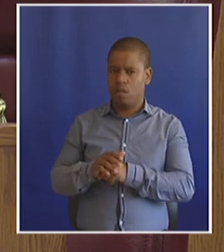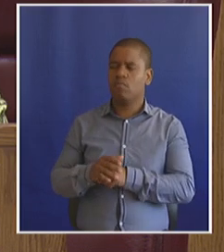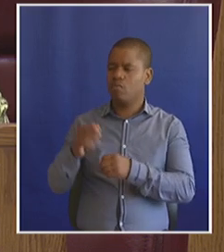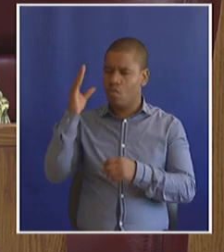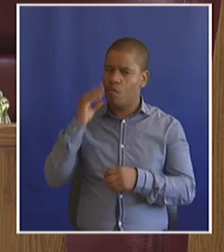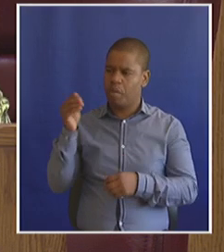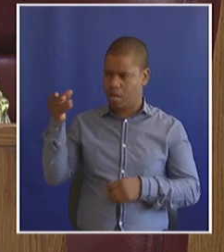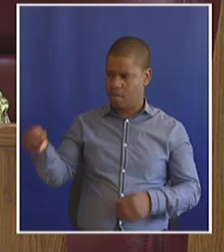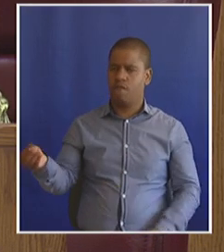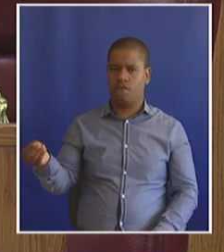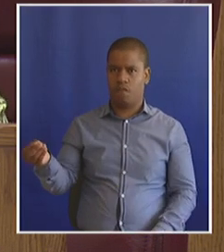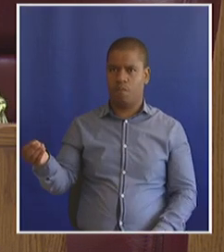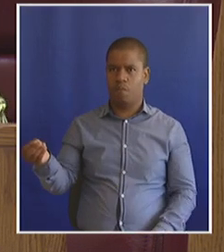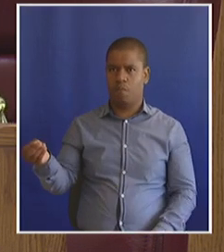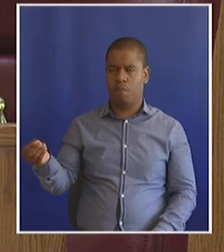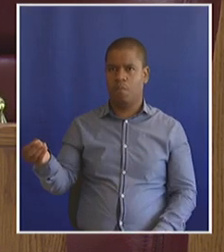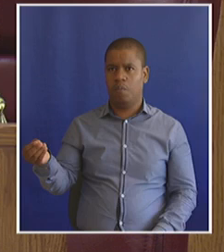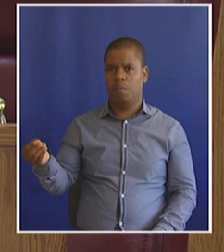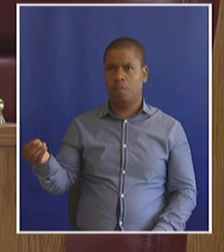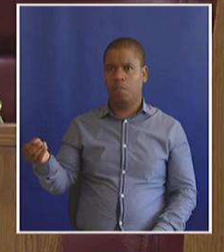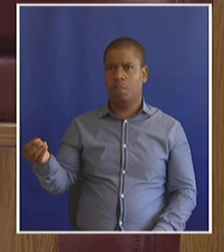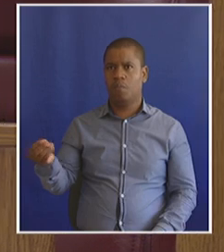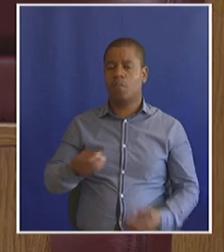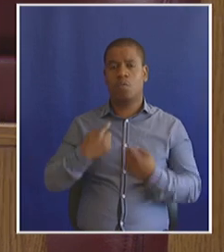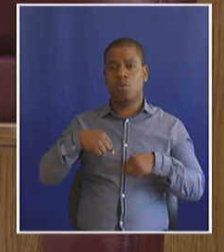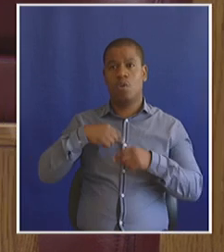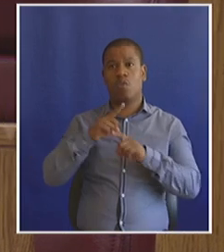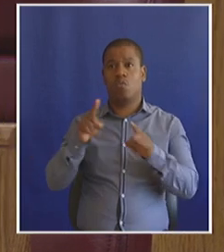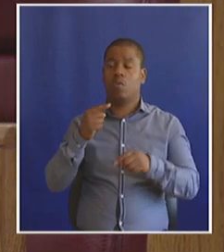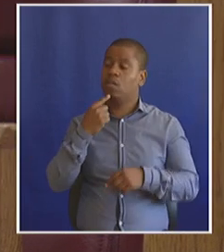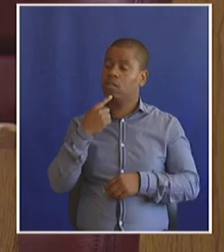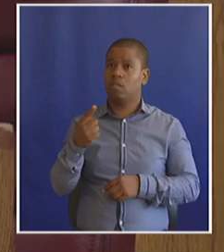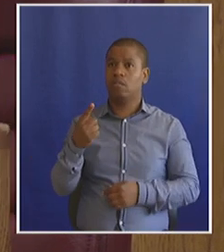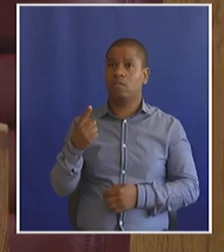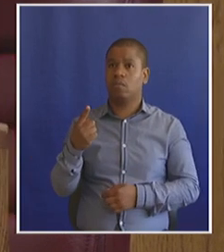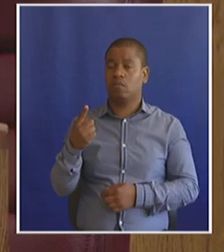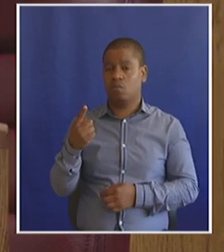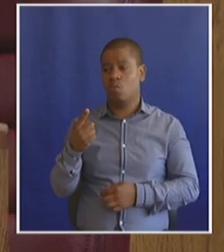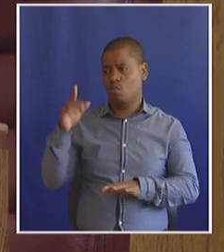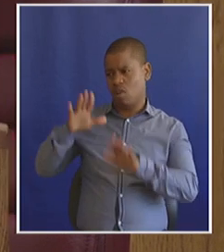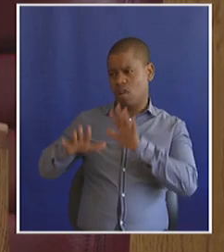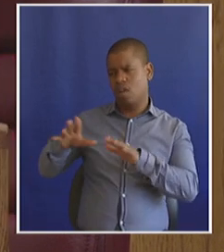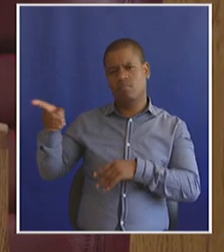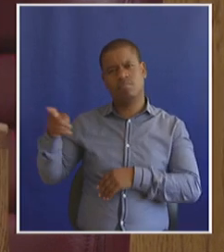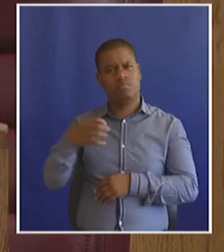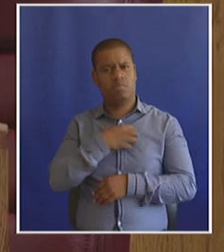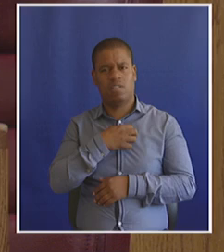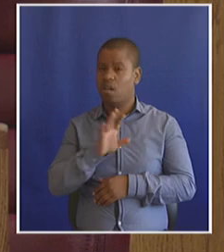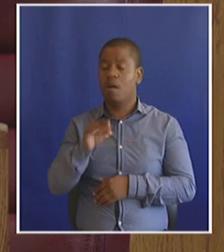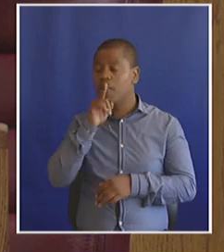collective. Let's not give the minister a benefit of the doubt and listen to his